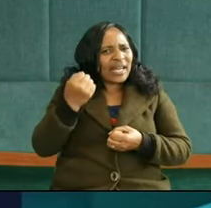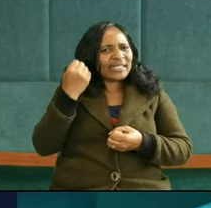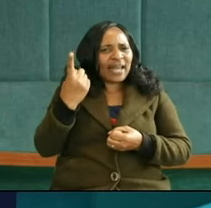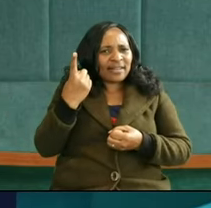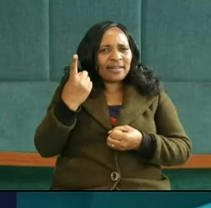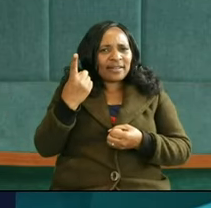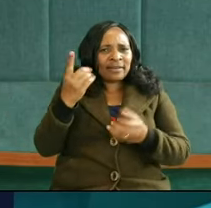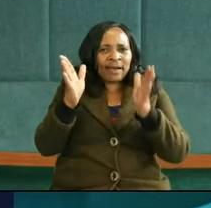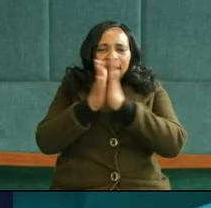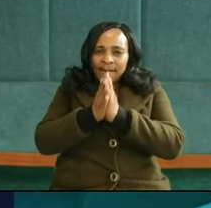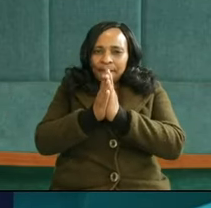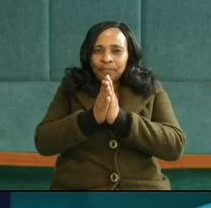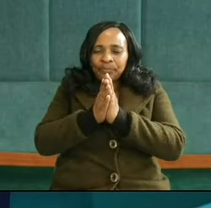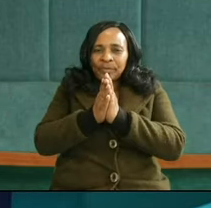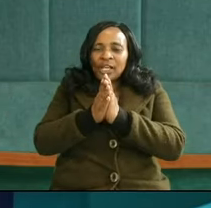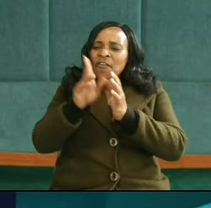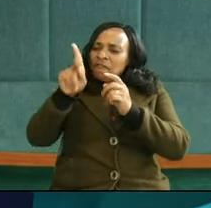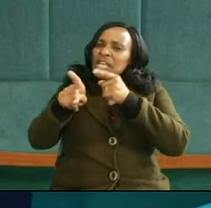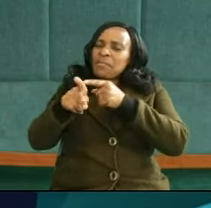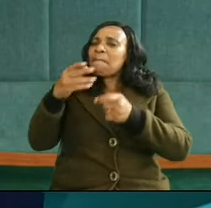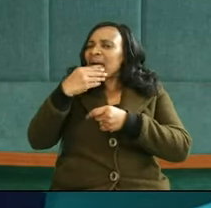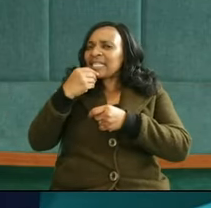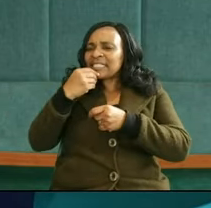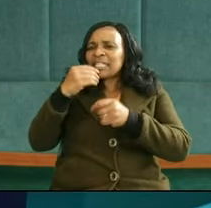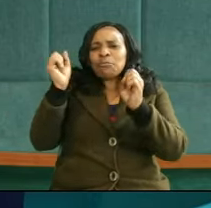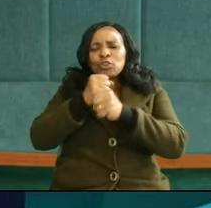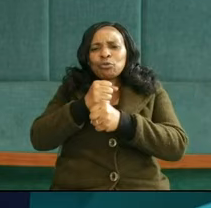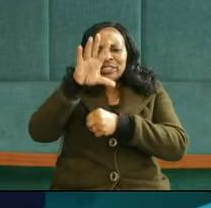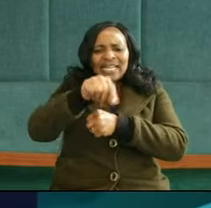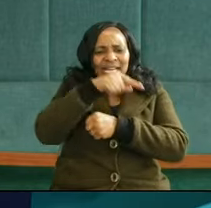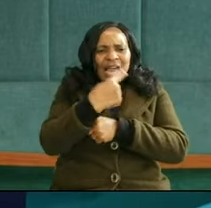And so Philip is not the only one who will take this route